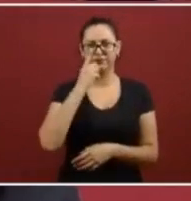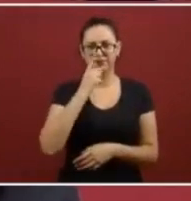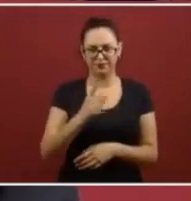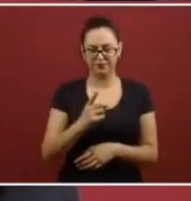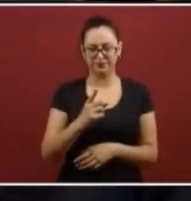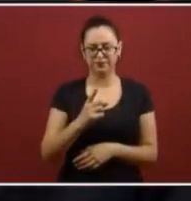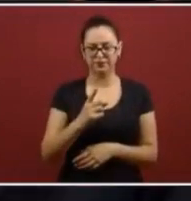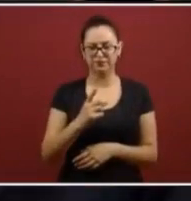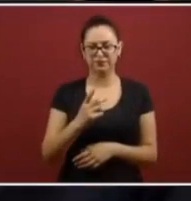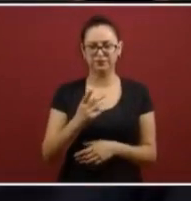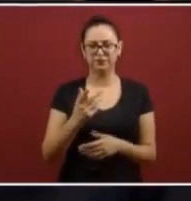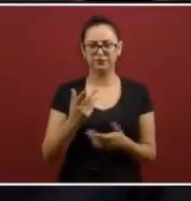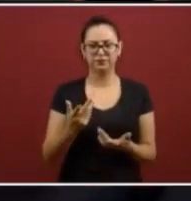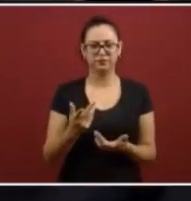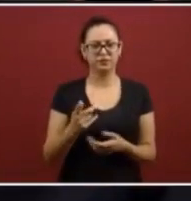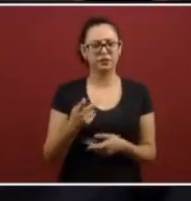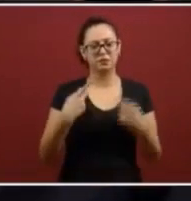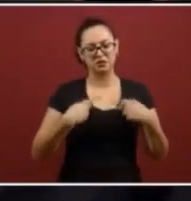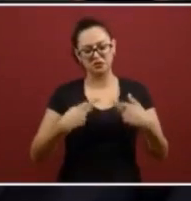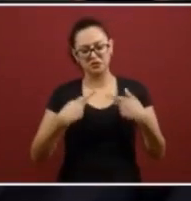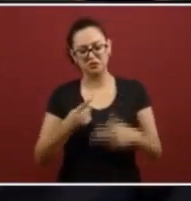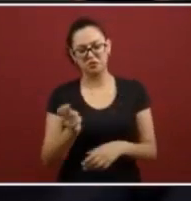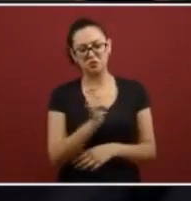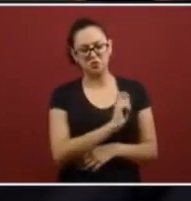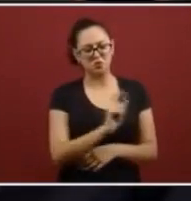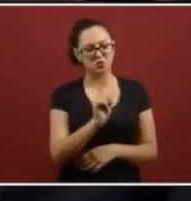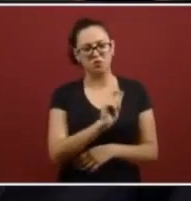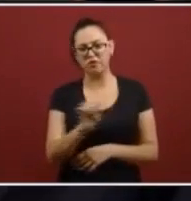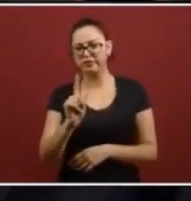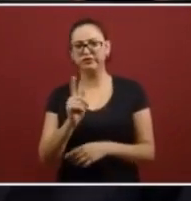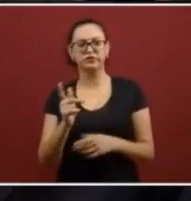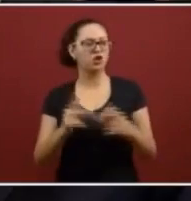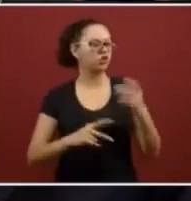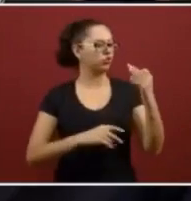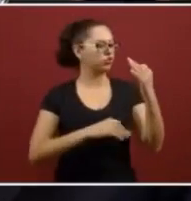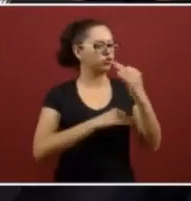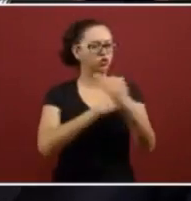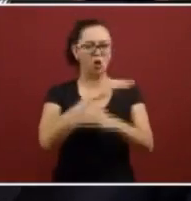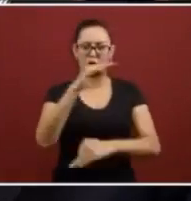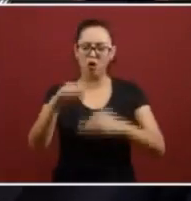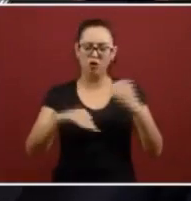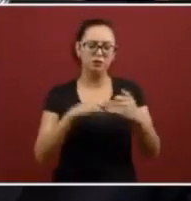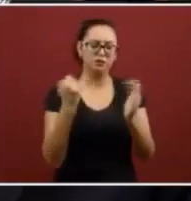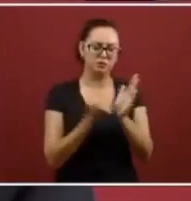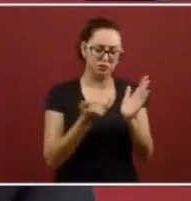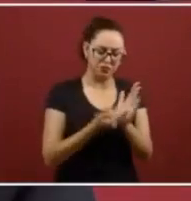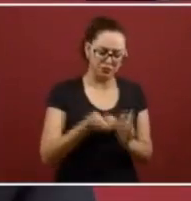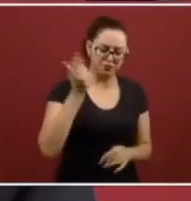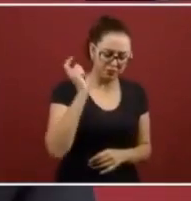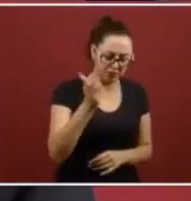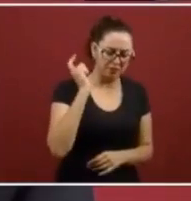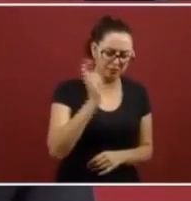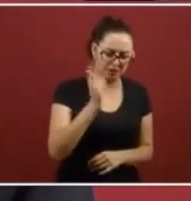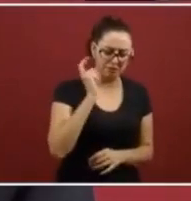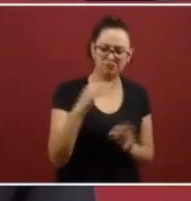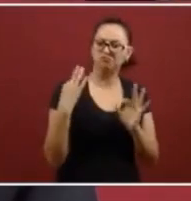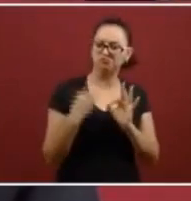as I repeat it, that professionals, all of us, were paying